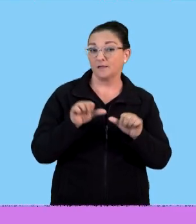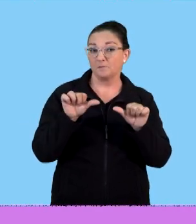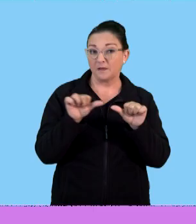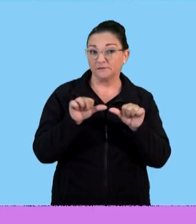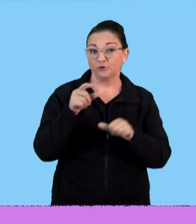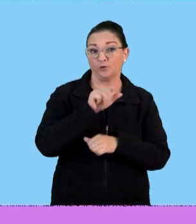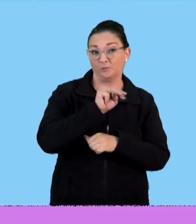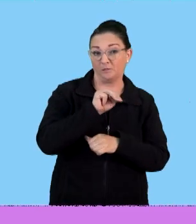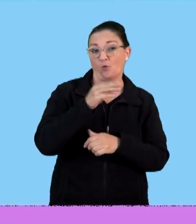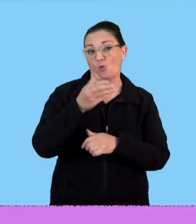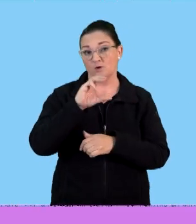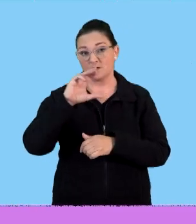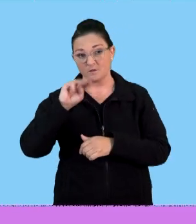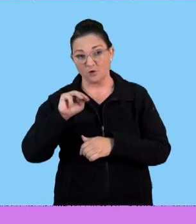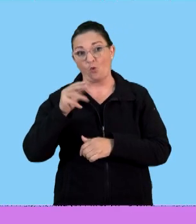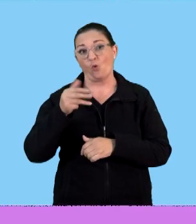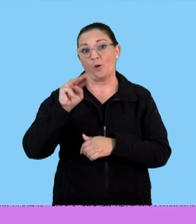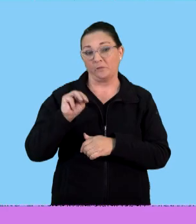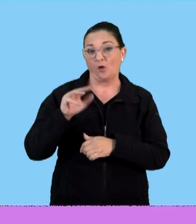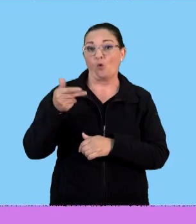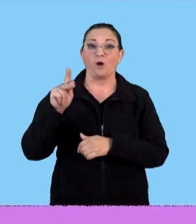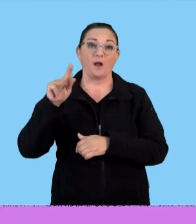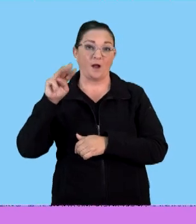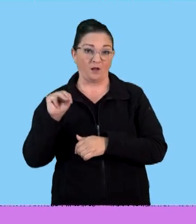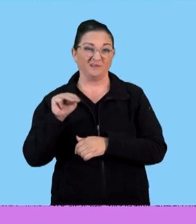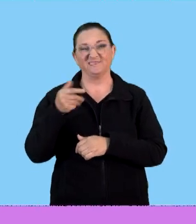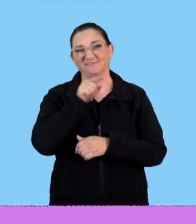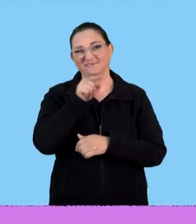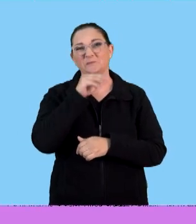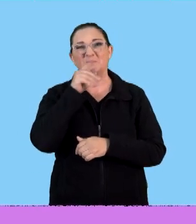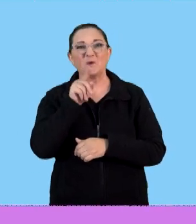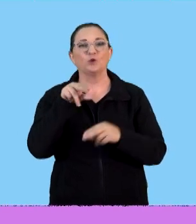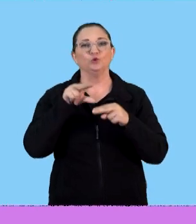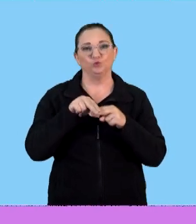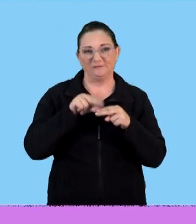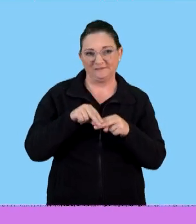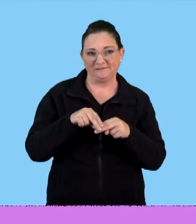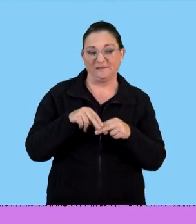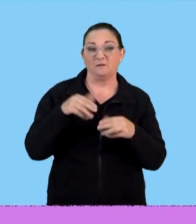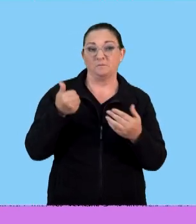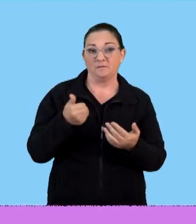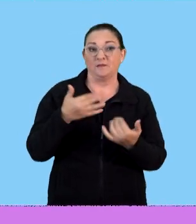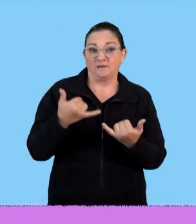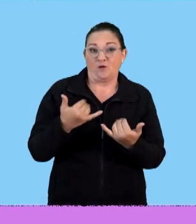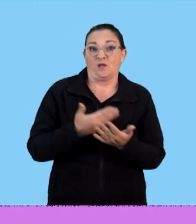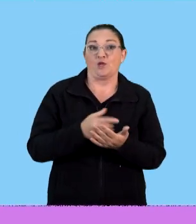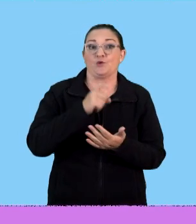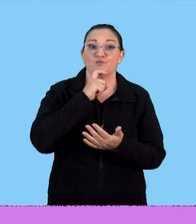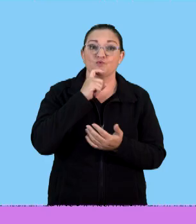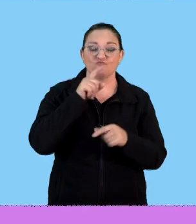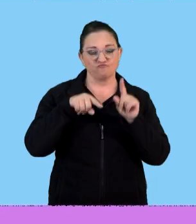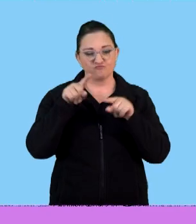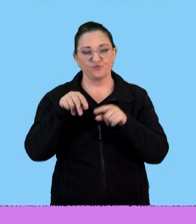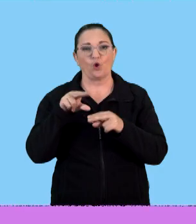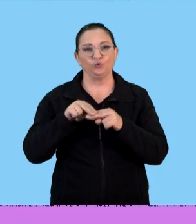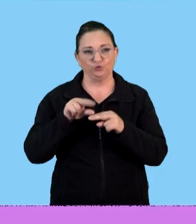measured in millimeters, centimeters, meters, or kilometers. So this we call the unit. Now, the unit we'll use is then either